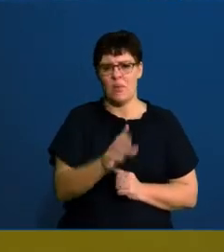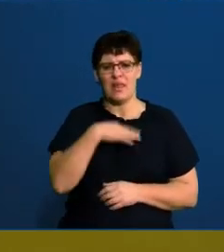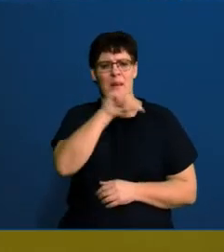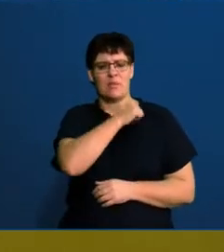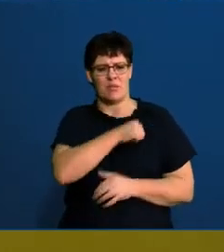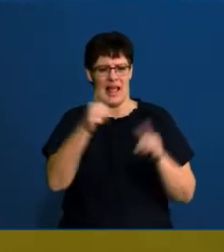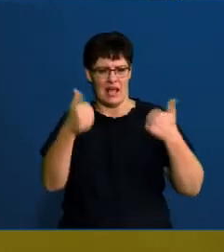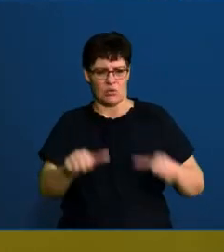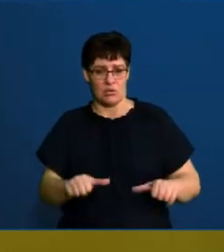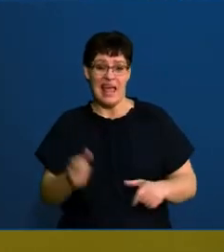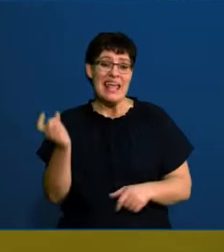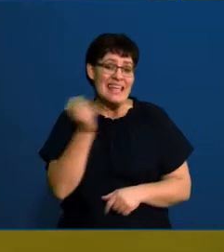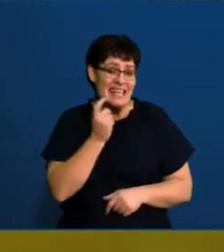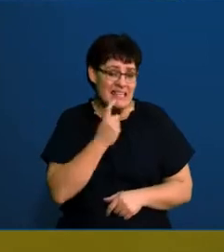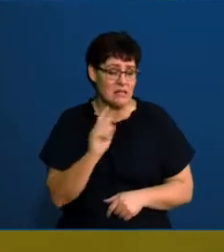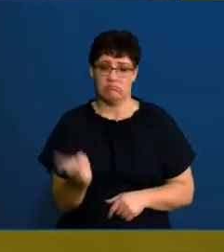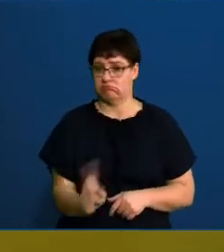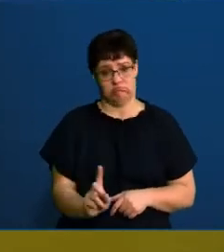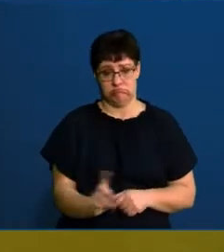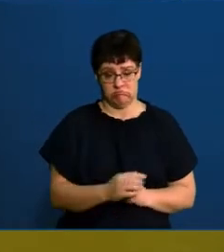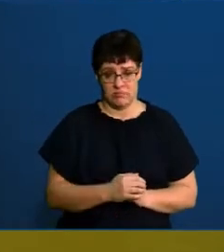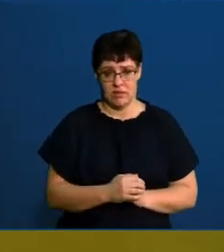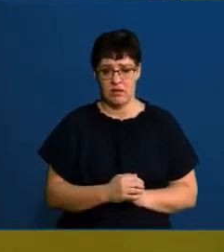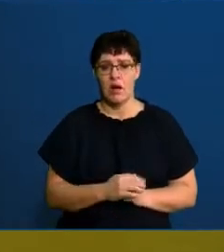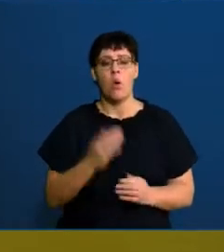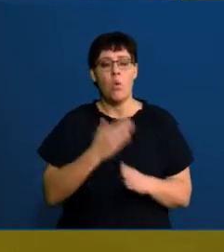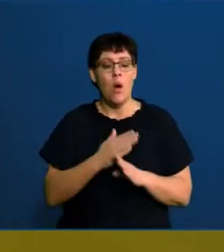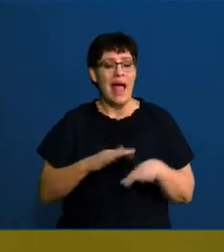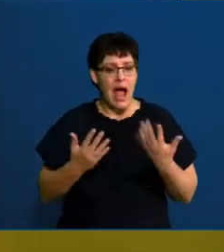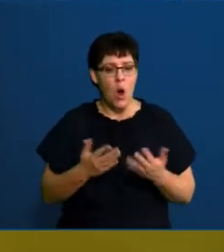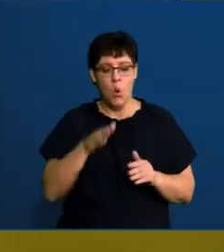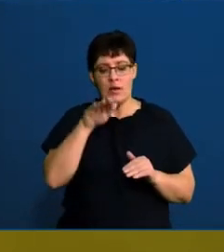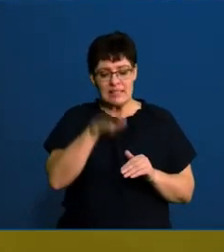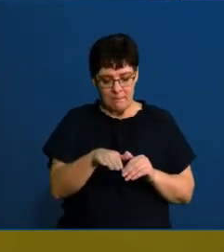it's not an easy account. And it works on a stepped